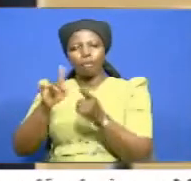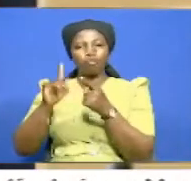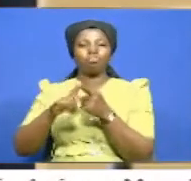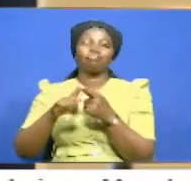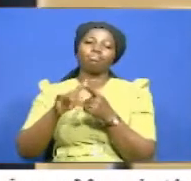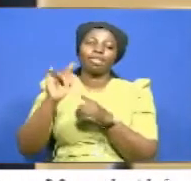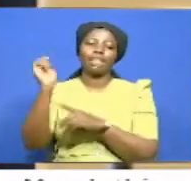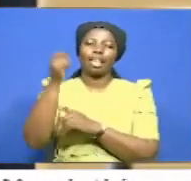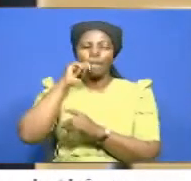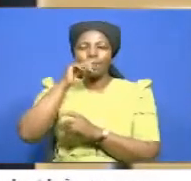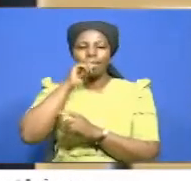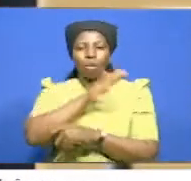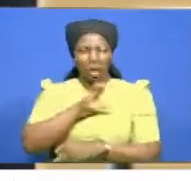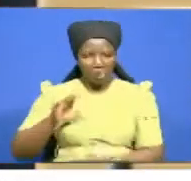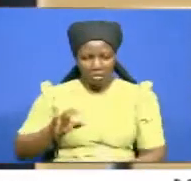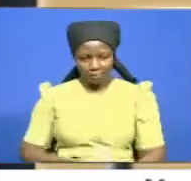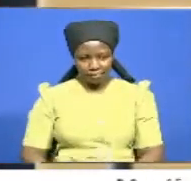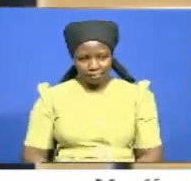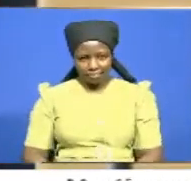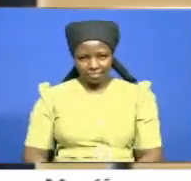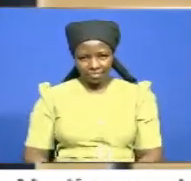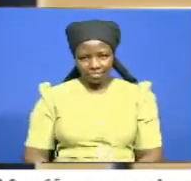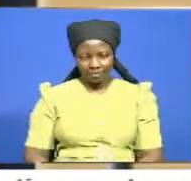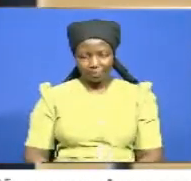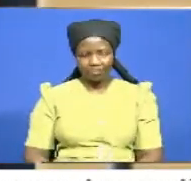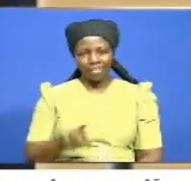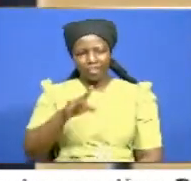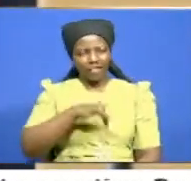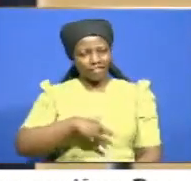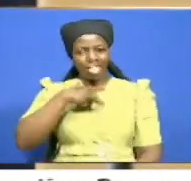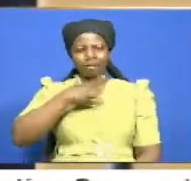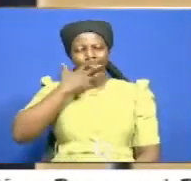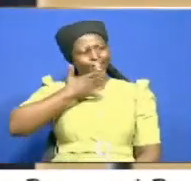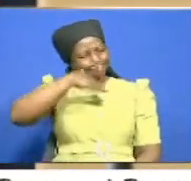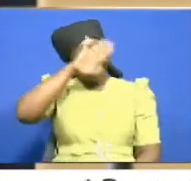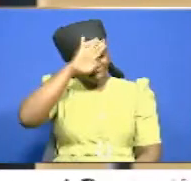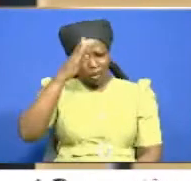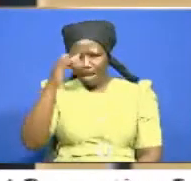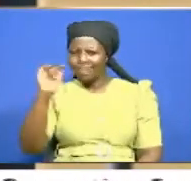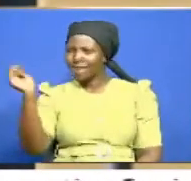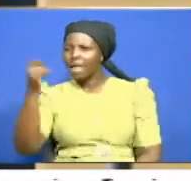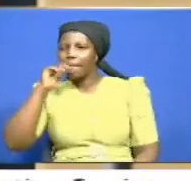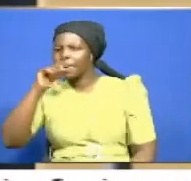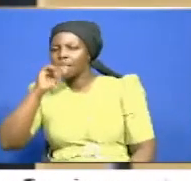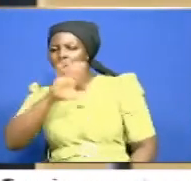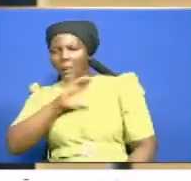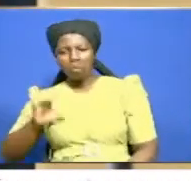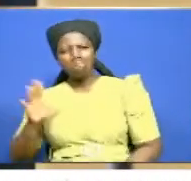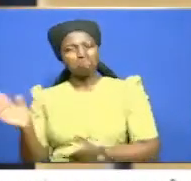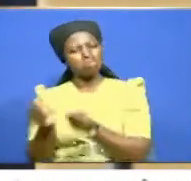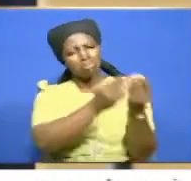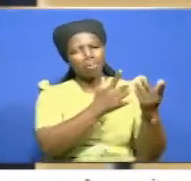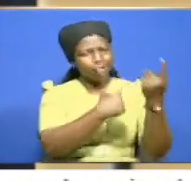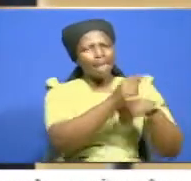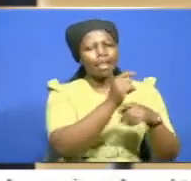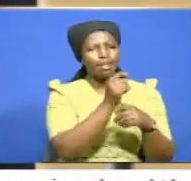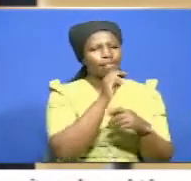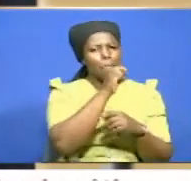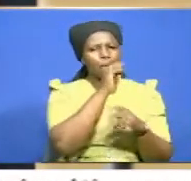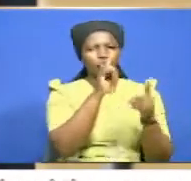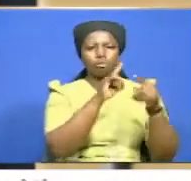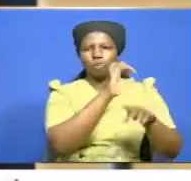Commission to start with. They were frustrated because they could not be supplied by the Kenya Meat Commission. It is not true. As some people